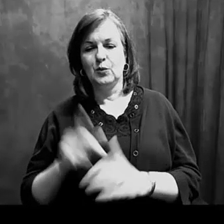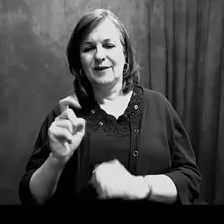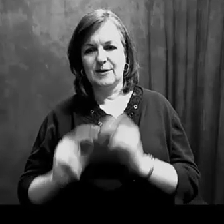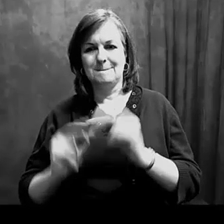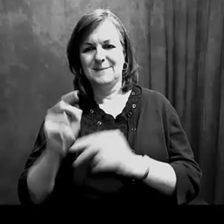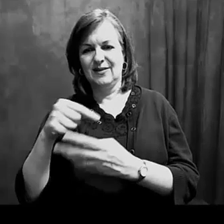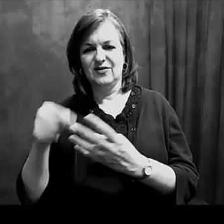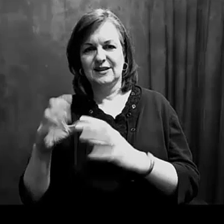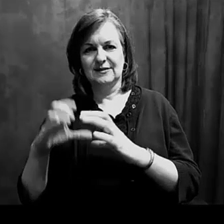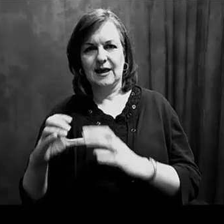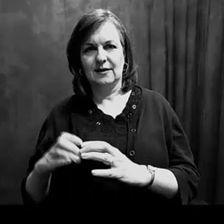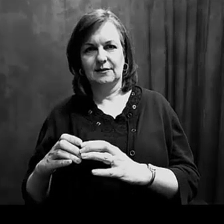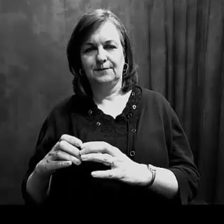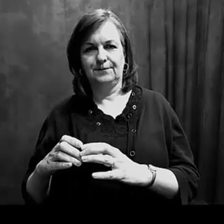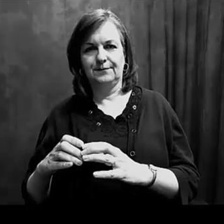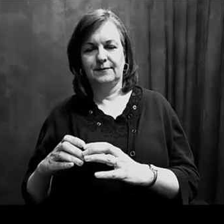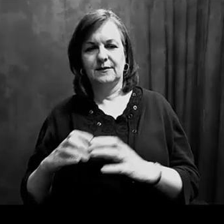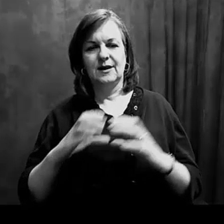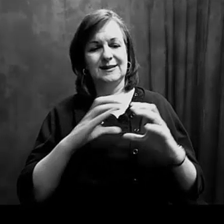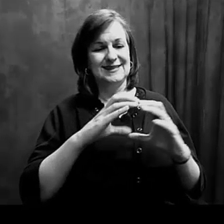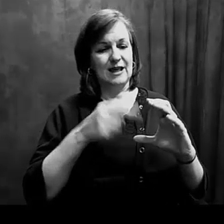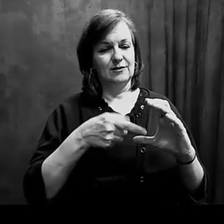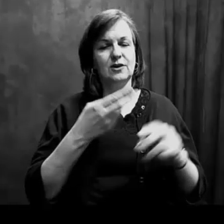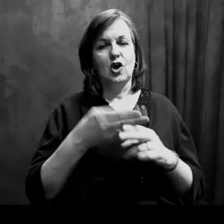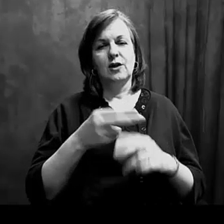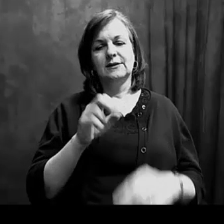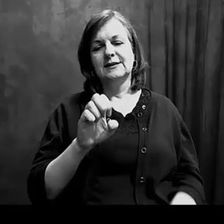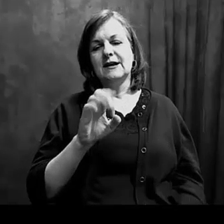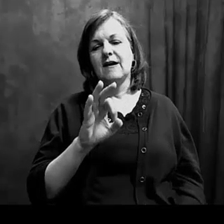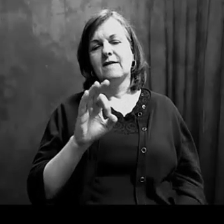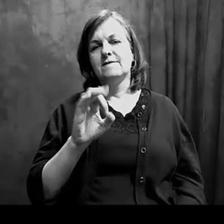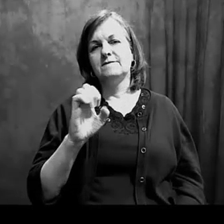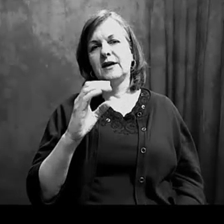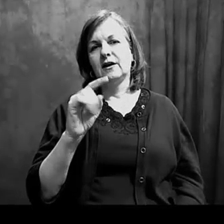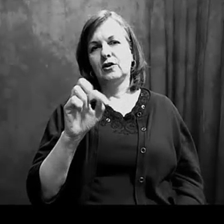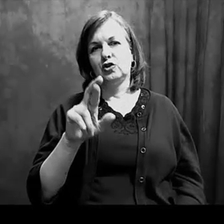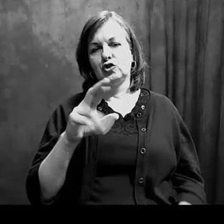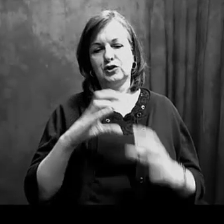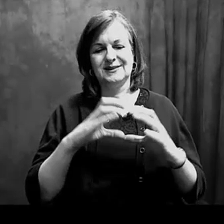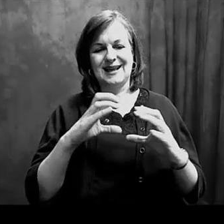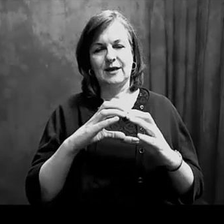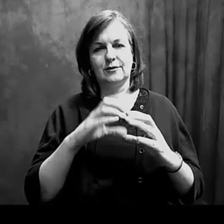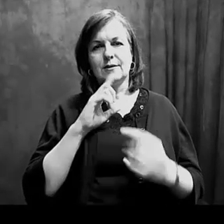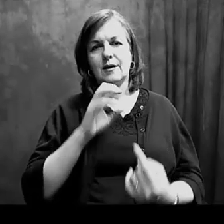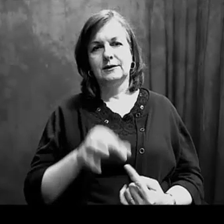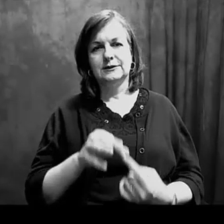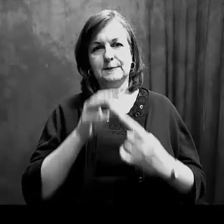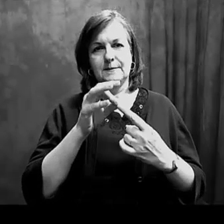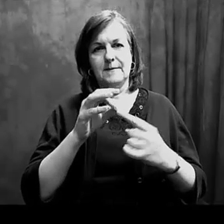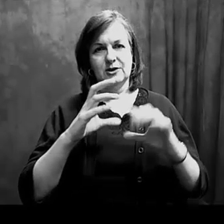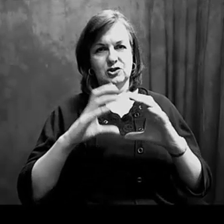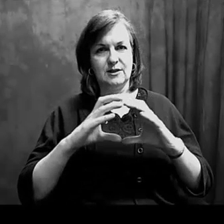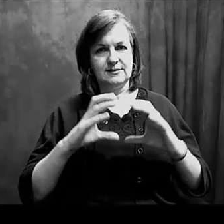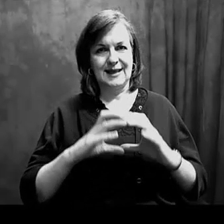okay? So effector cells are special cells, or specialized,